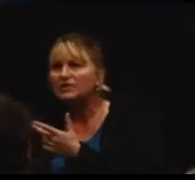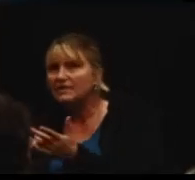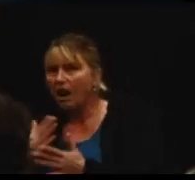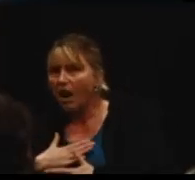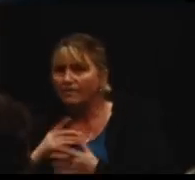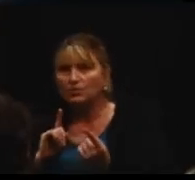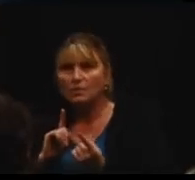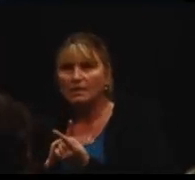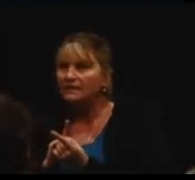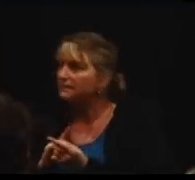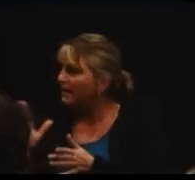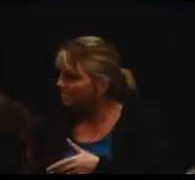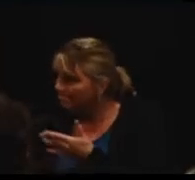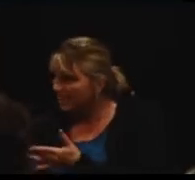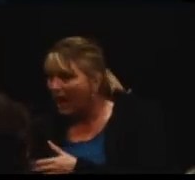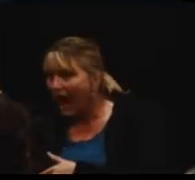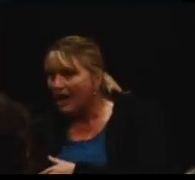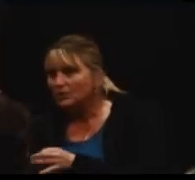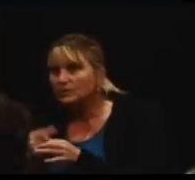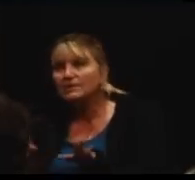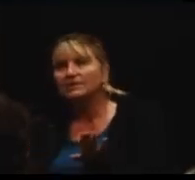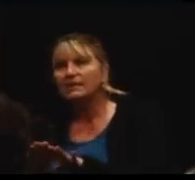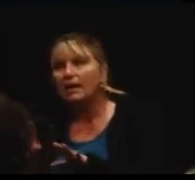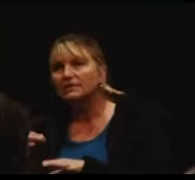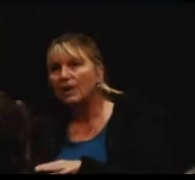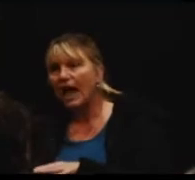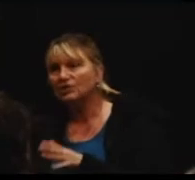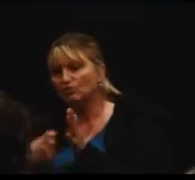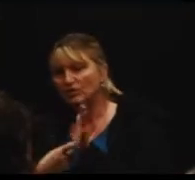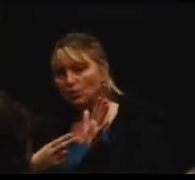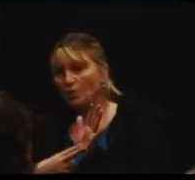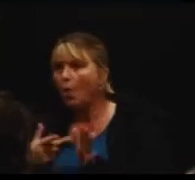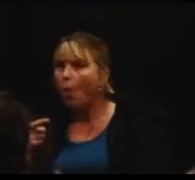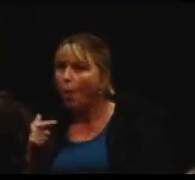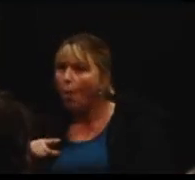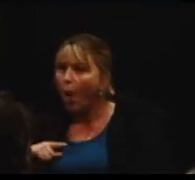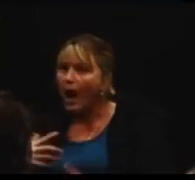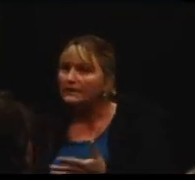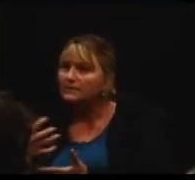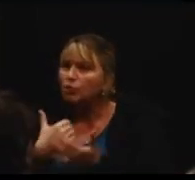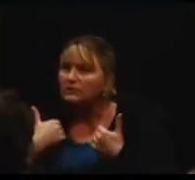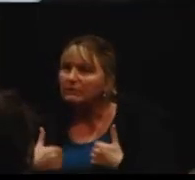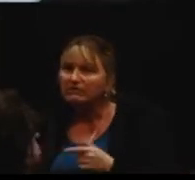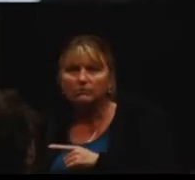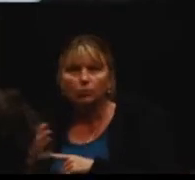well. So, Antony, the question for you is the same one as the one for Russel. Why is prosperity important?